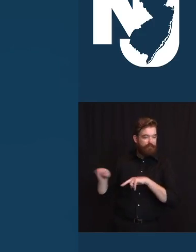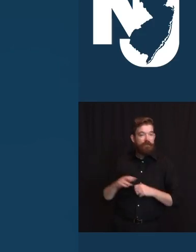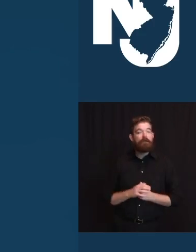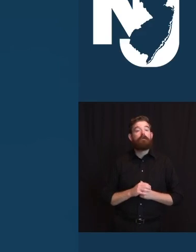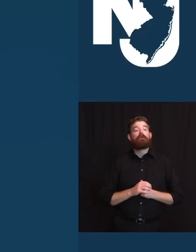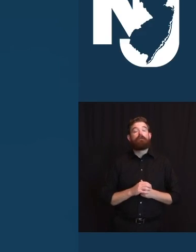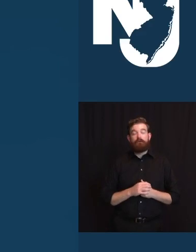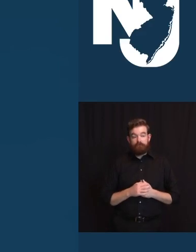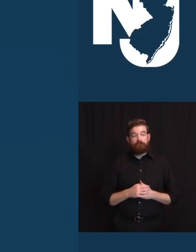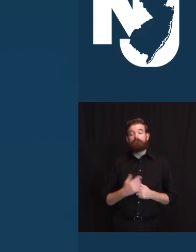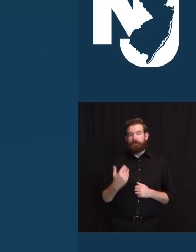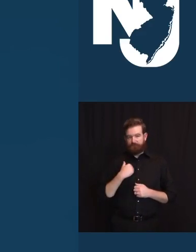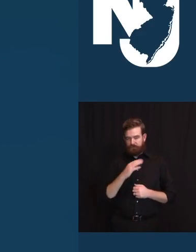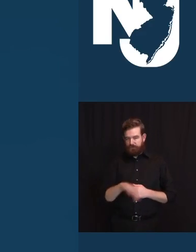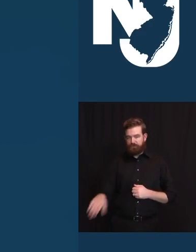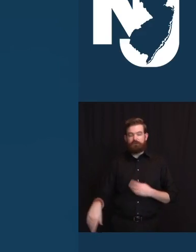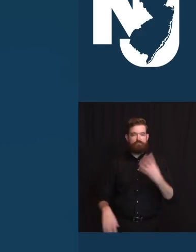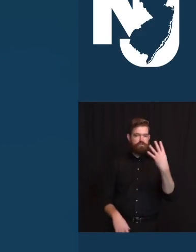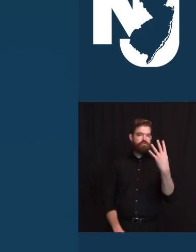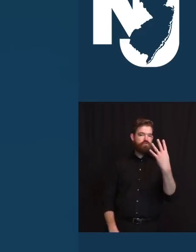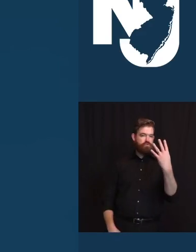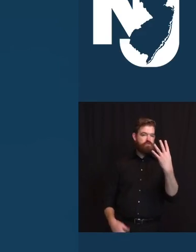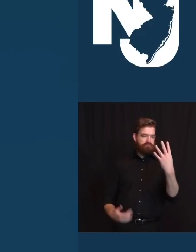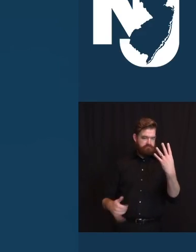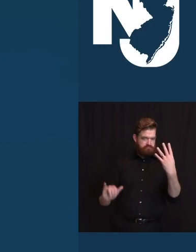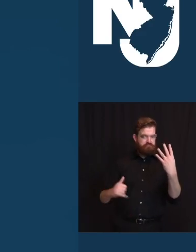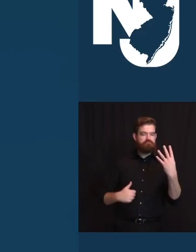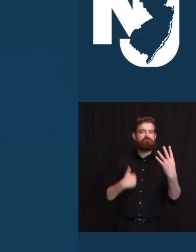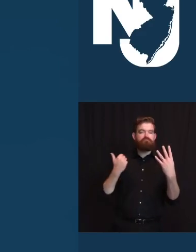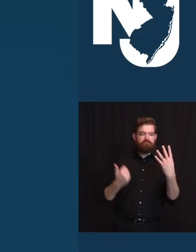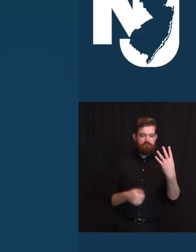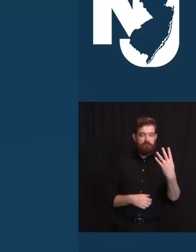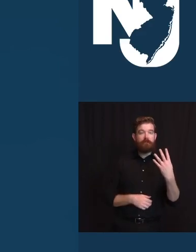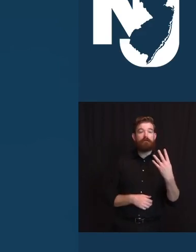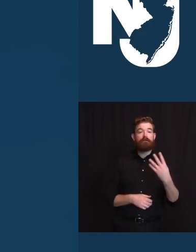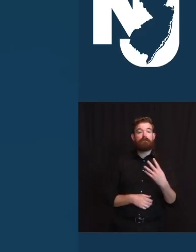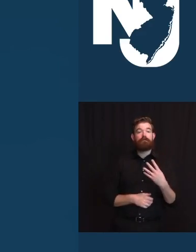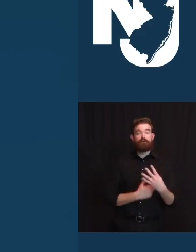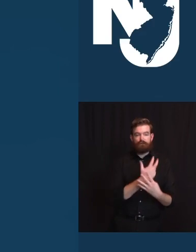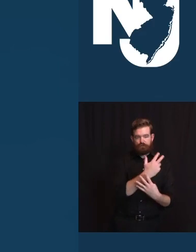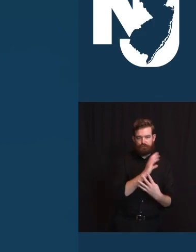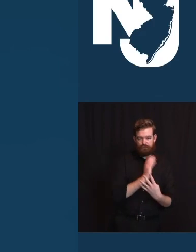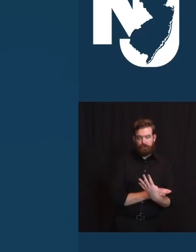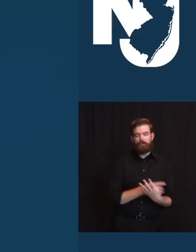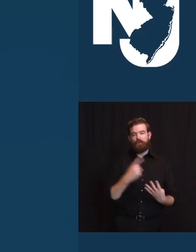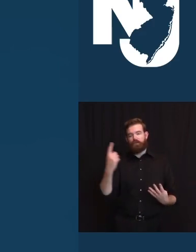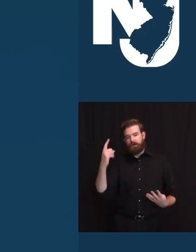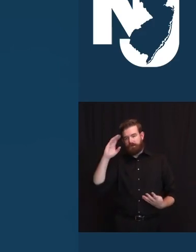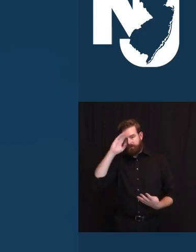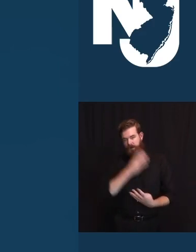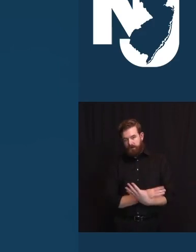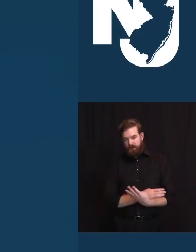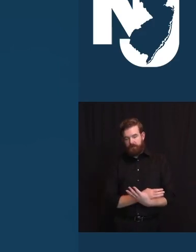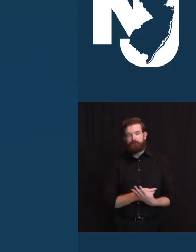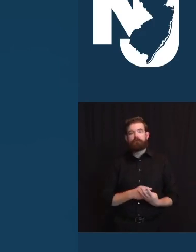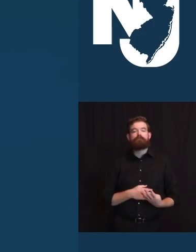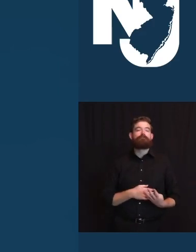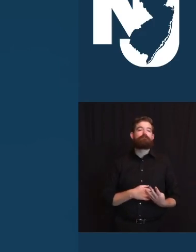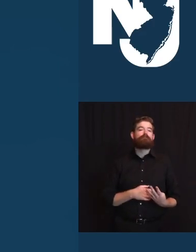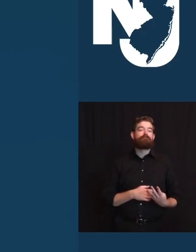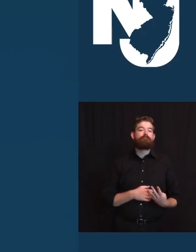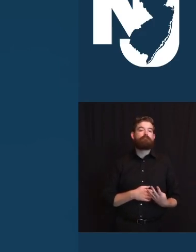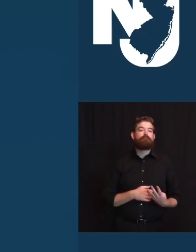I had the honor of speaking a couple of days ago, and Rosemary. And by the way, Ramona reminded me that both Rosemary and her husband were